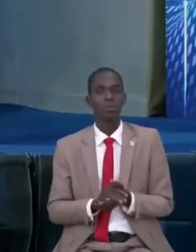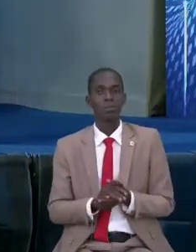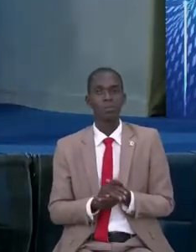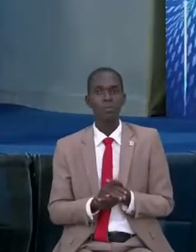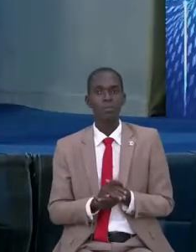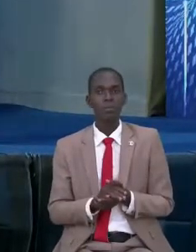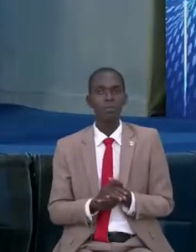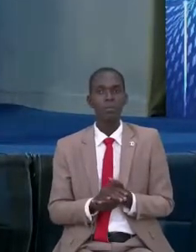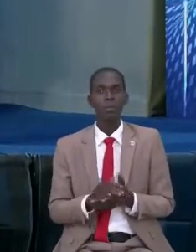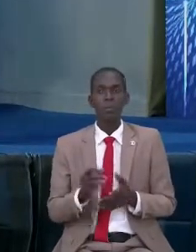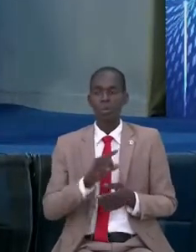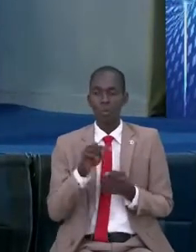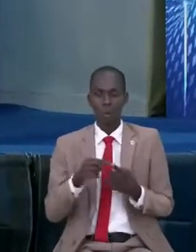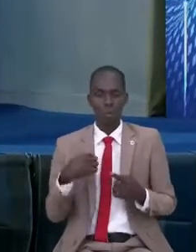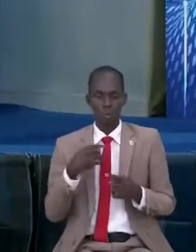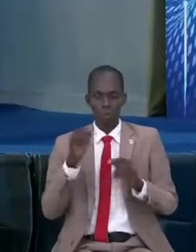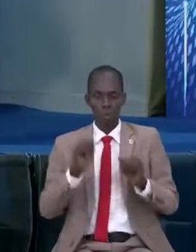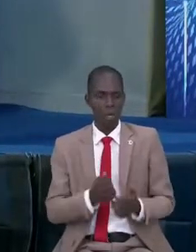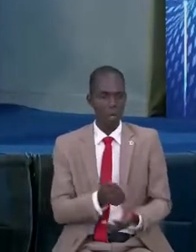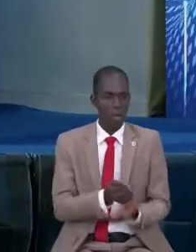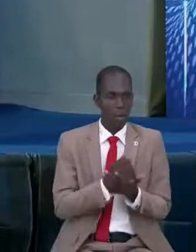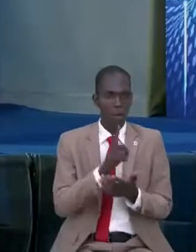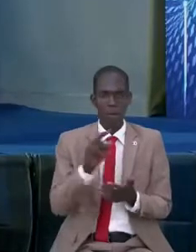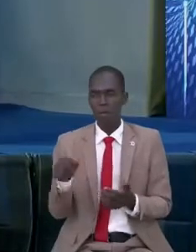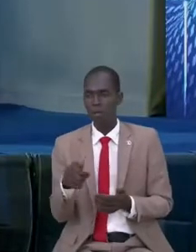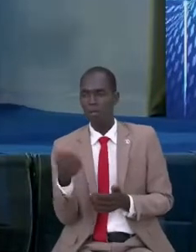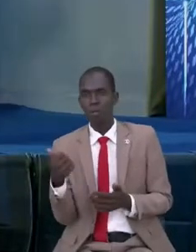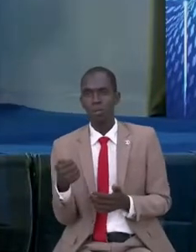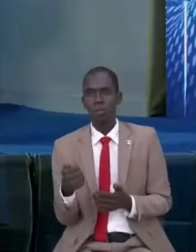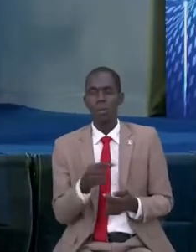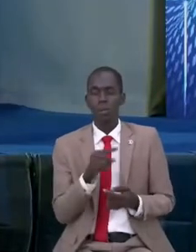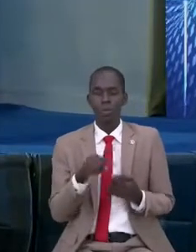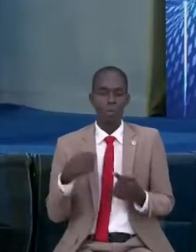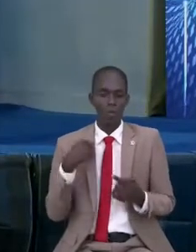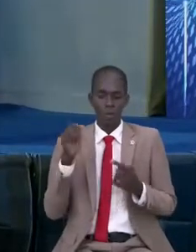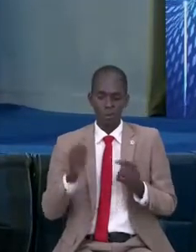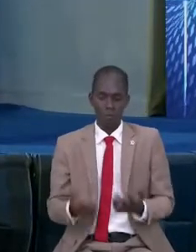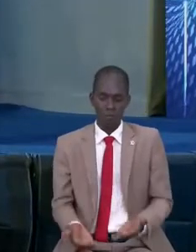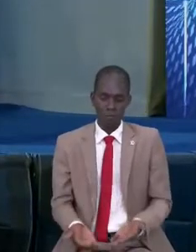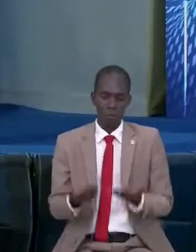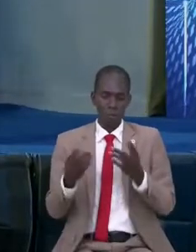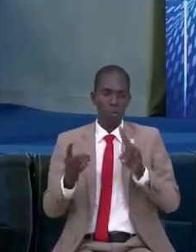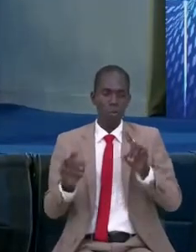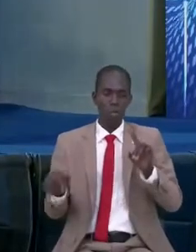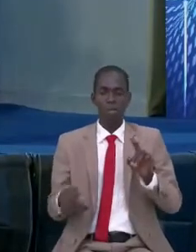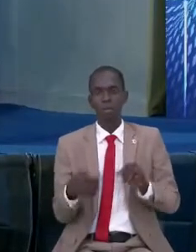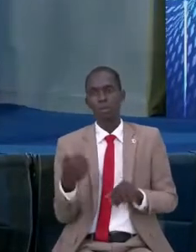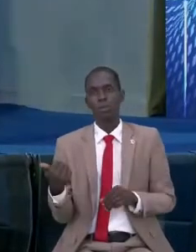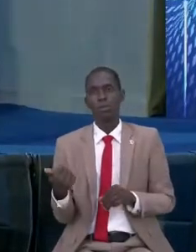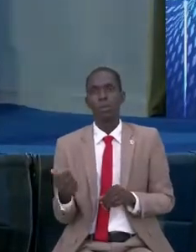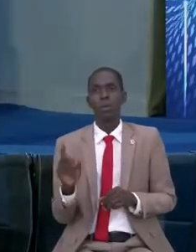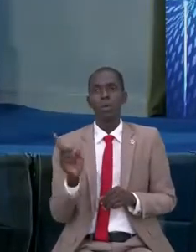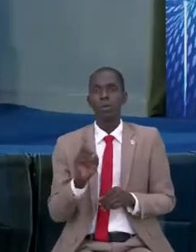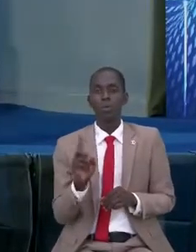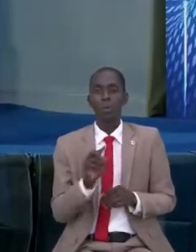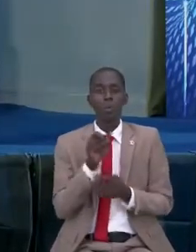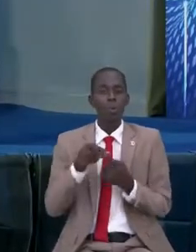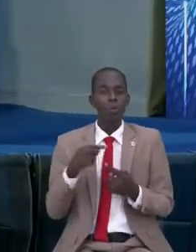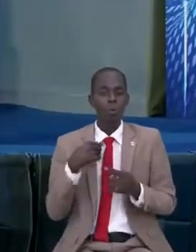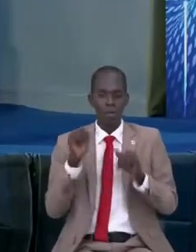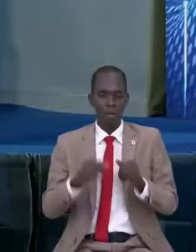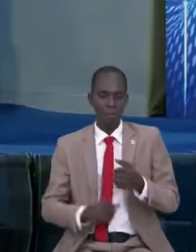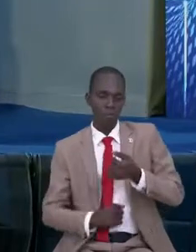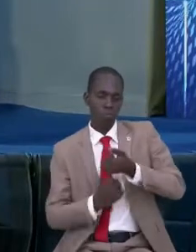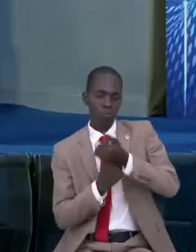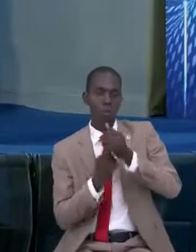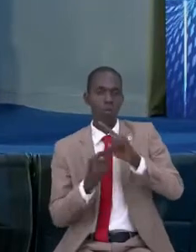can help each other, when we can lift each other, when we can support each